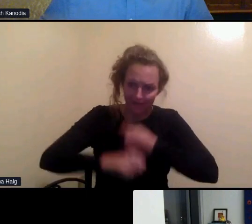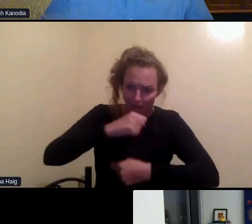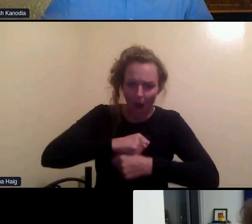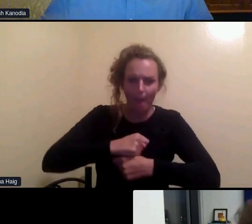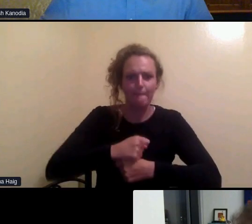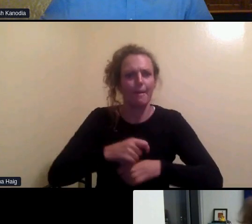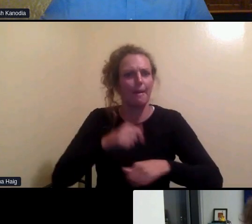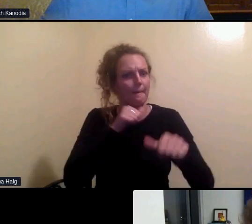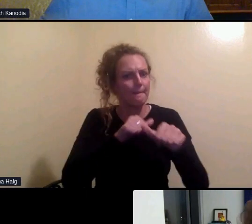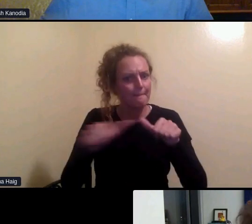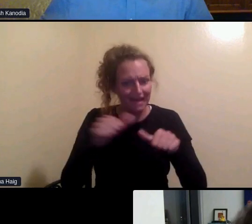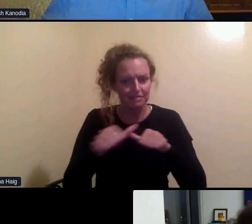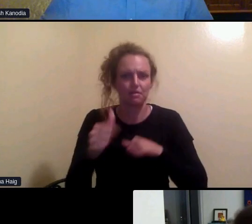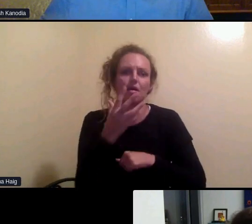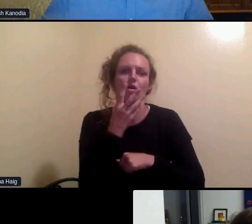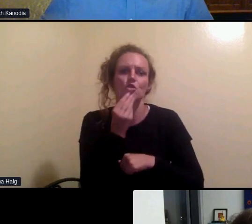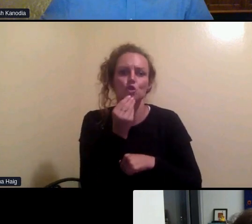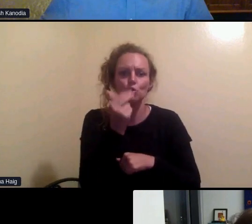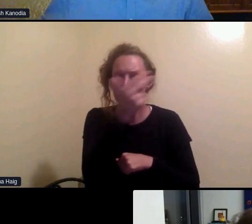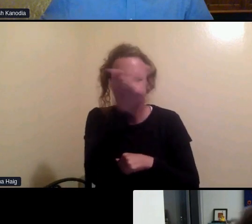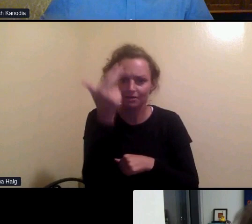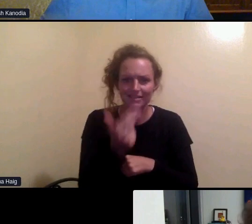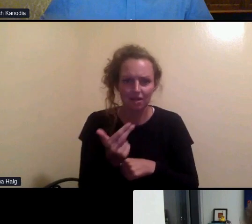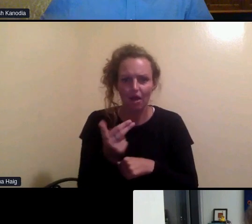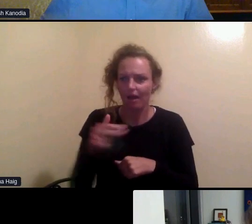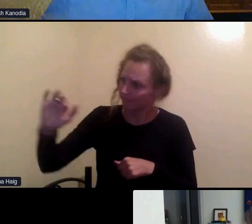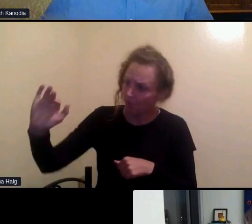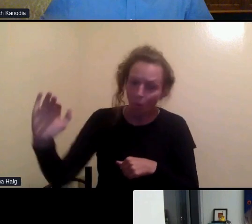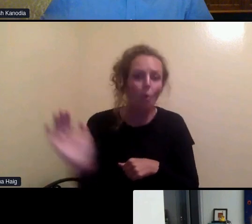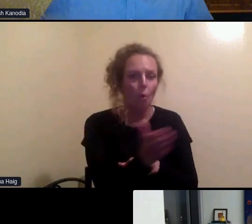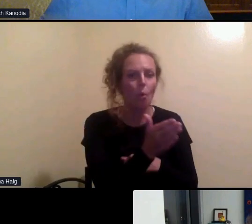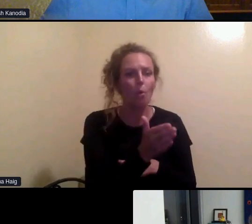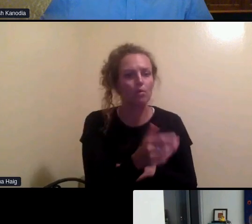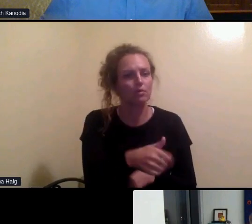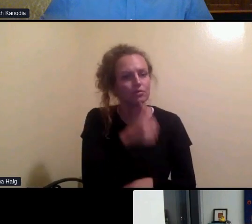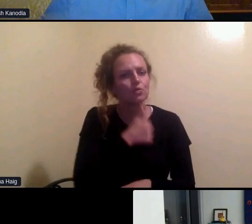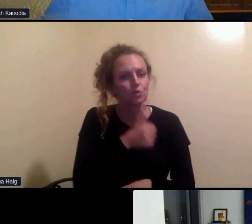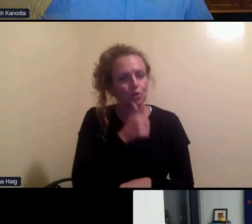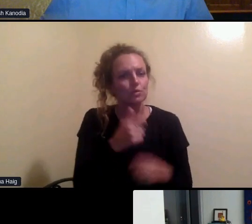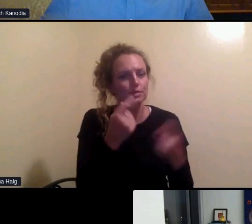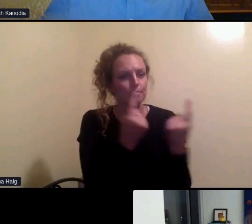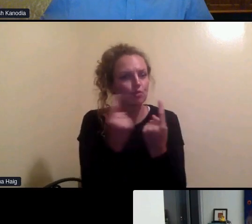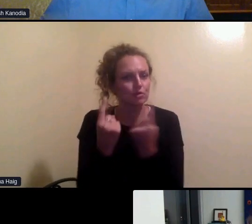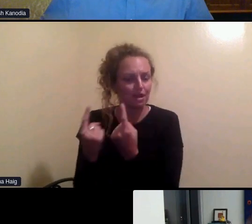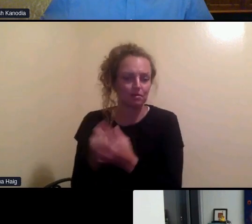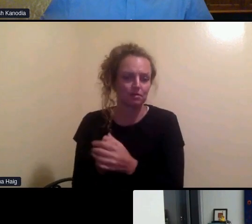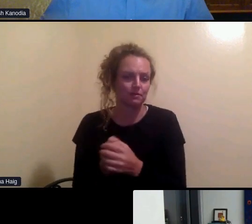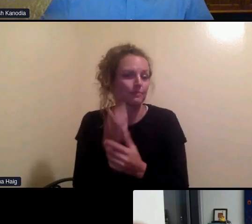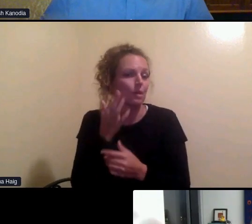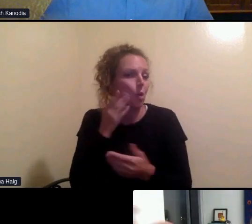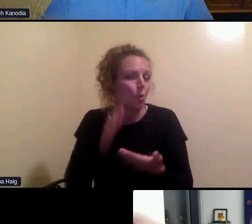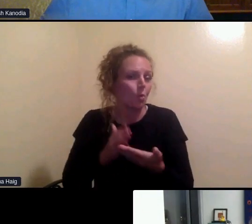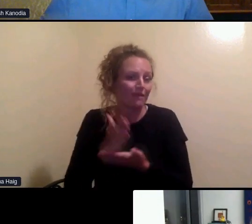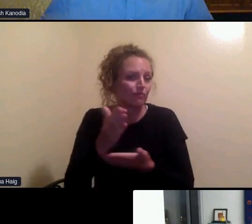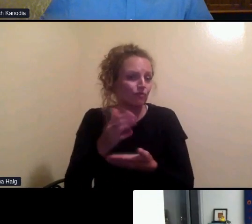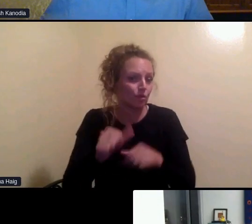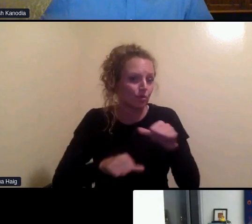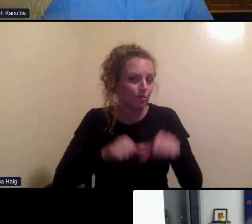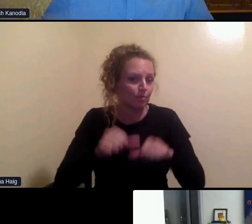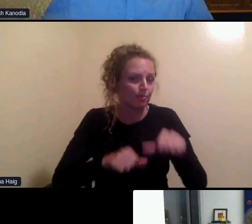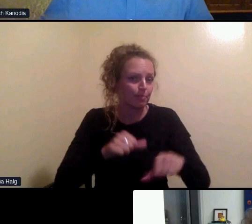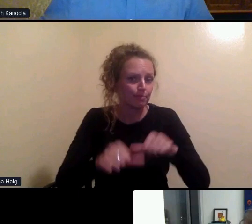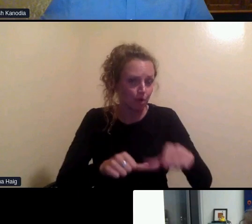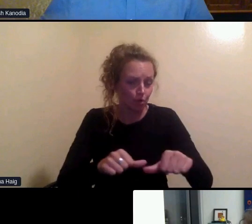solutions generally. And once people go through that process, they're convinced. You don't, I've never seen anyone take like an inclusive